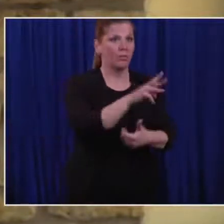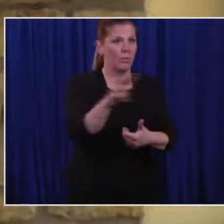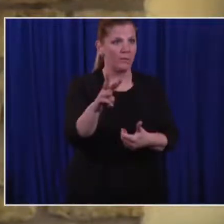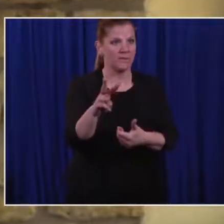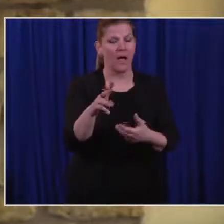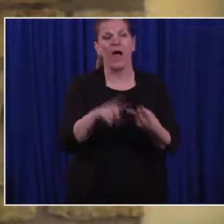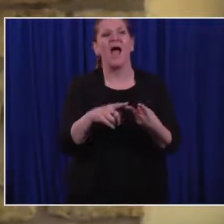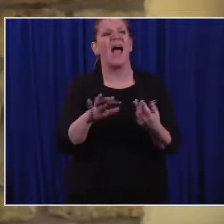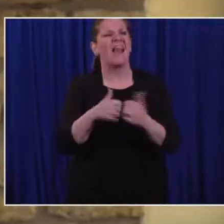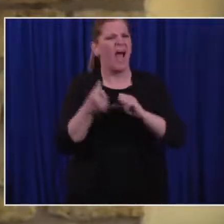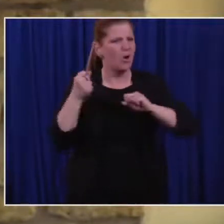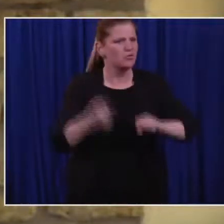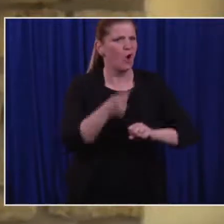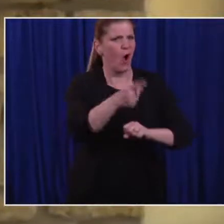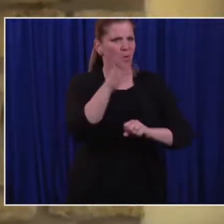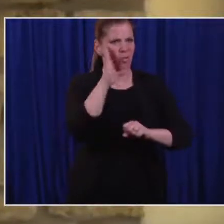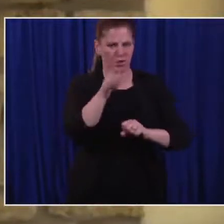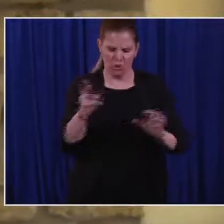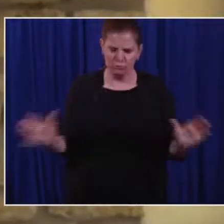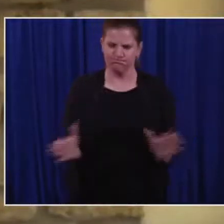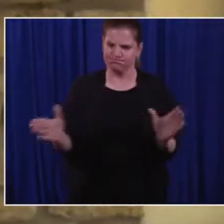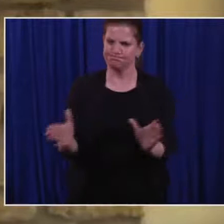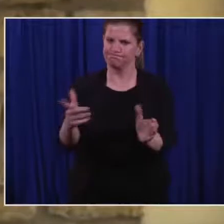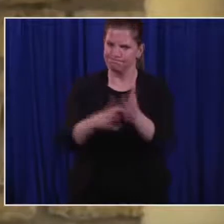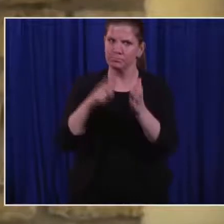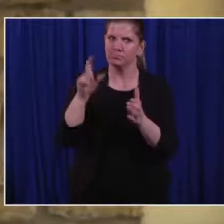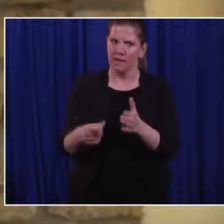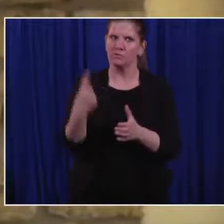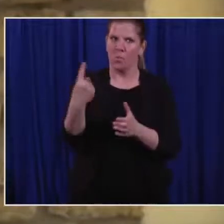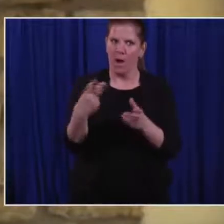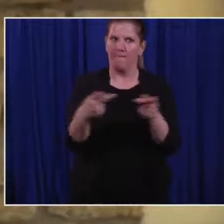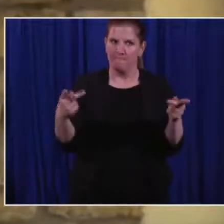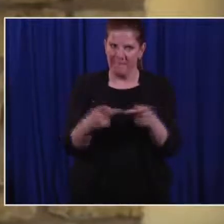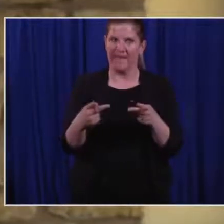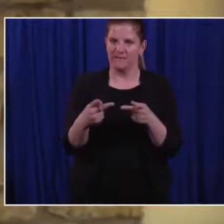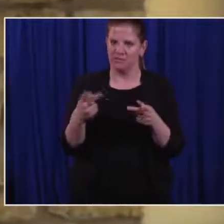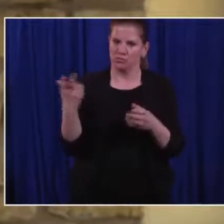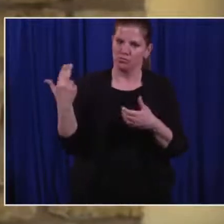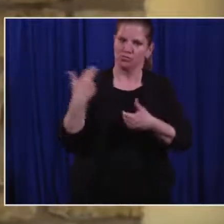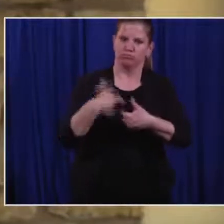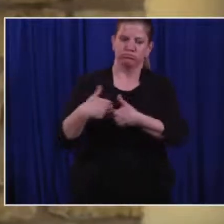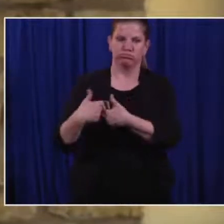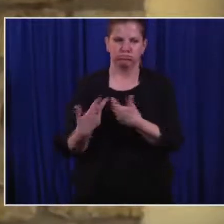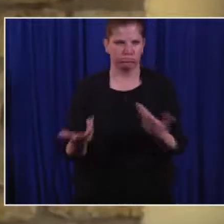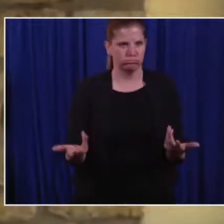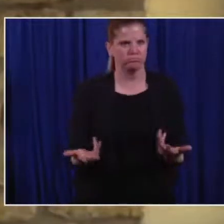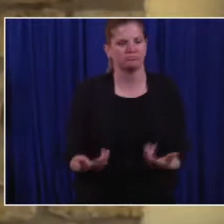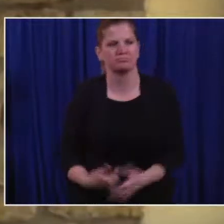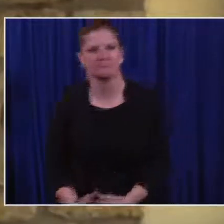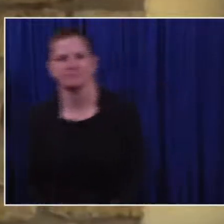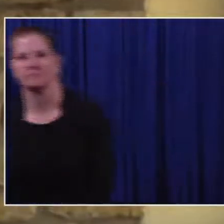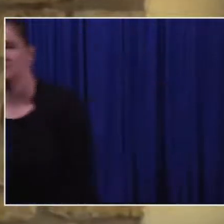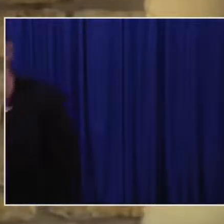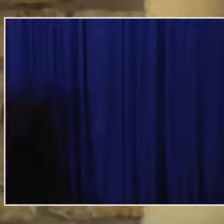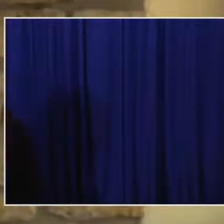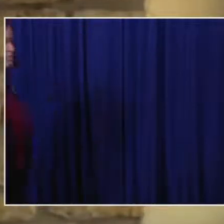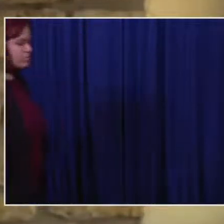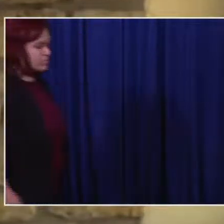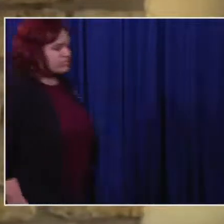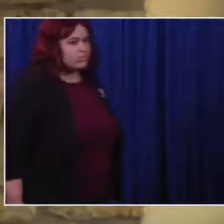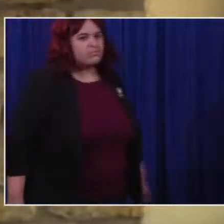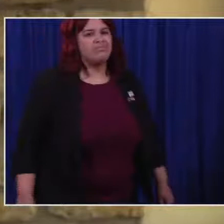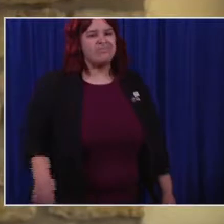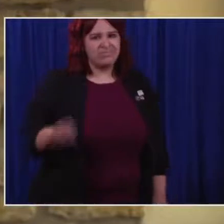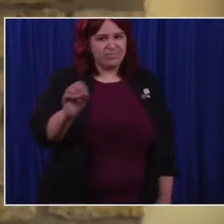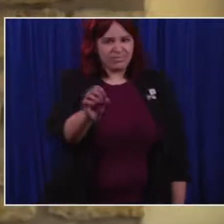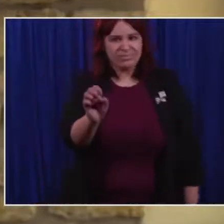place to sign up? We're going to push very, very hard. I can't give you the number. We'll give you the number on Thursday. That number